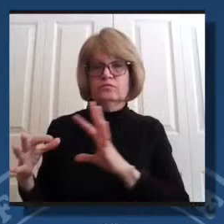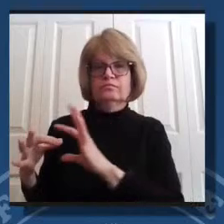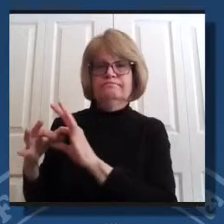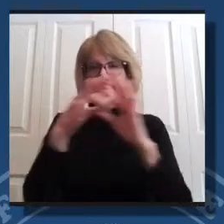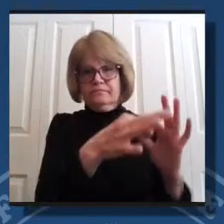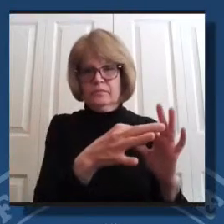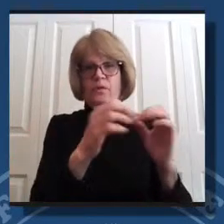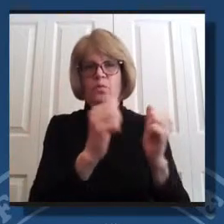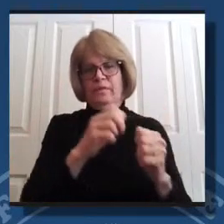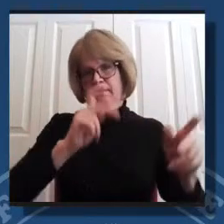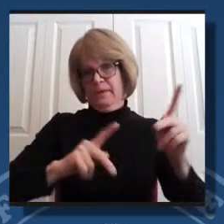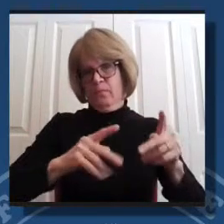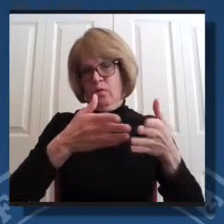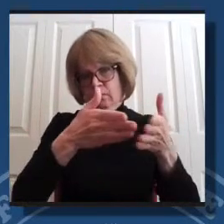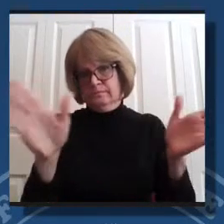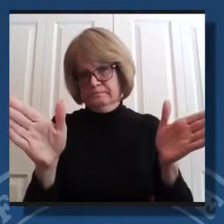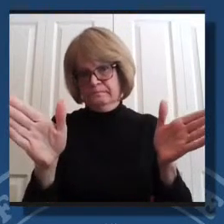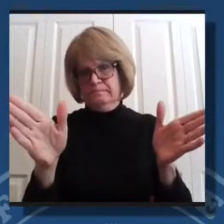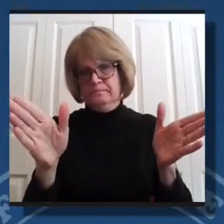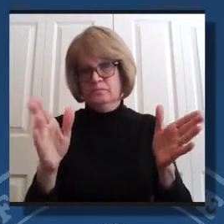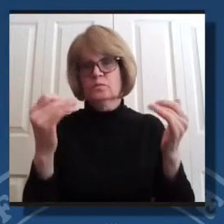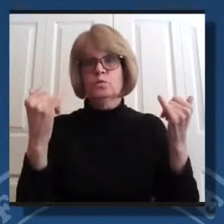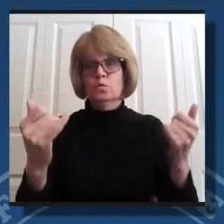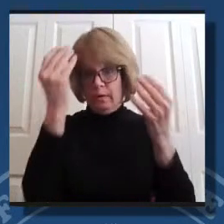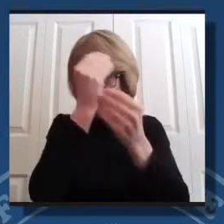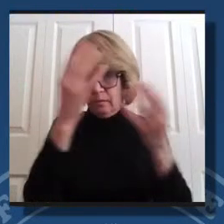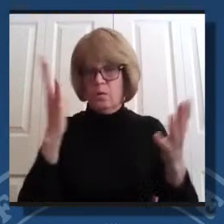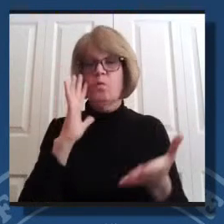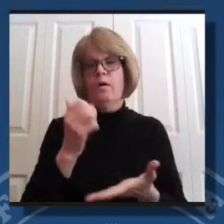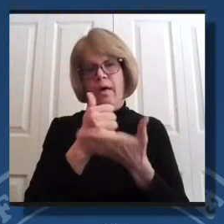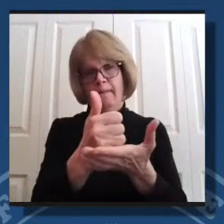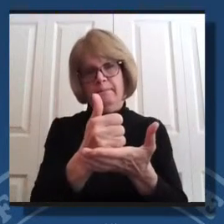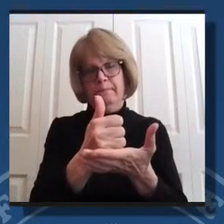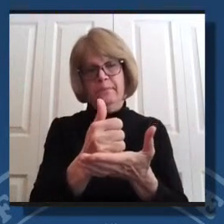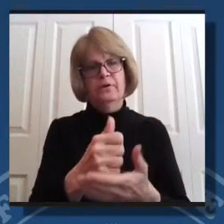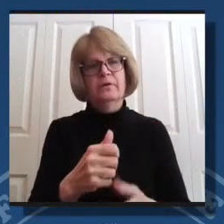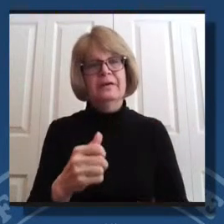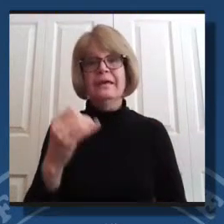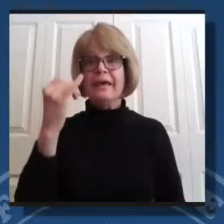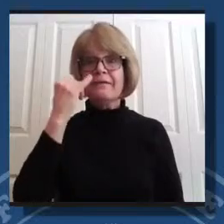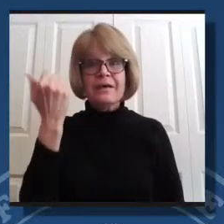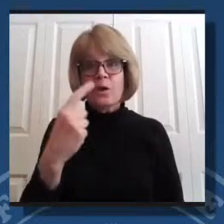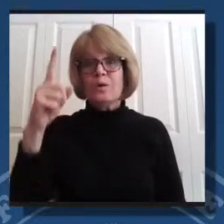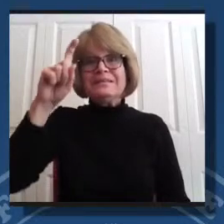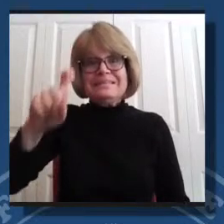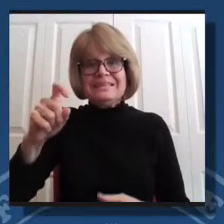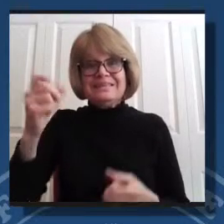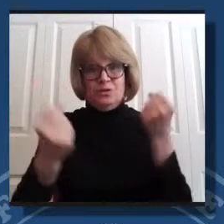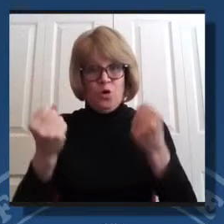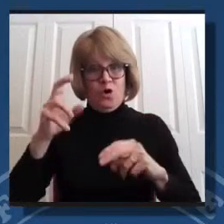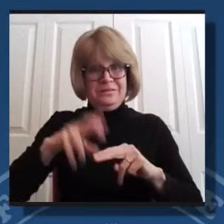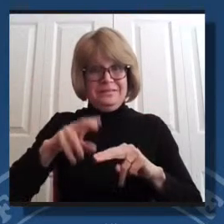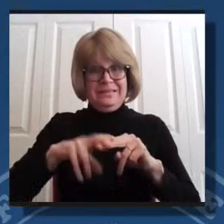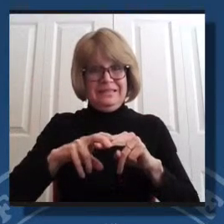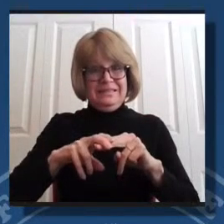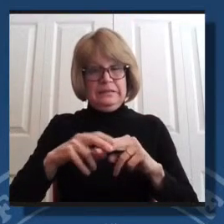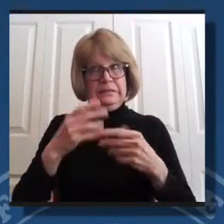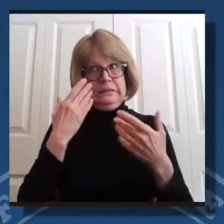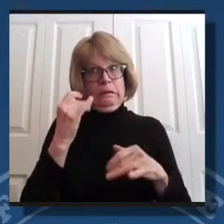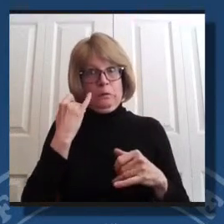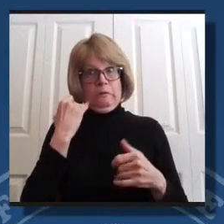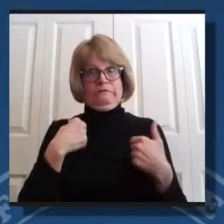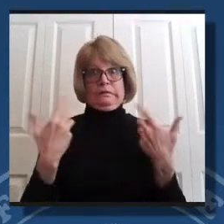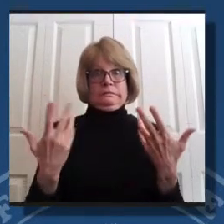with our public. And today's messaging will help with that. If anybody ever needs a car seat, and I don't know what I'm getting myself into, but I